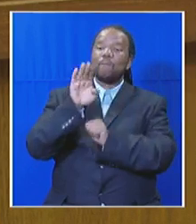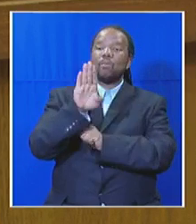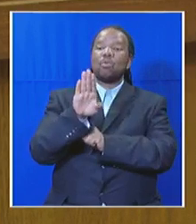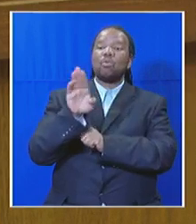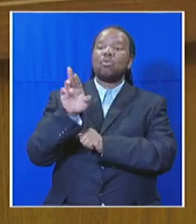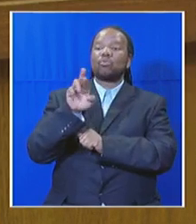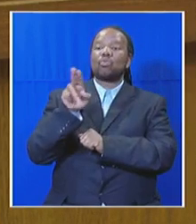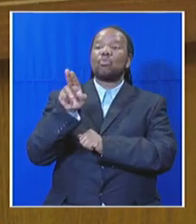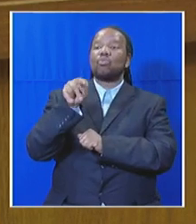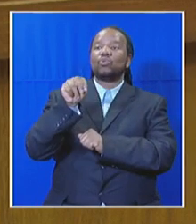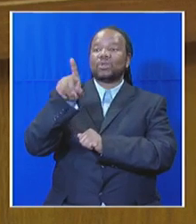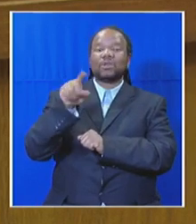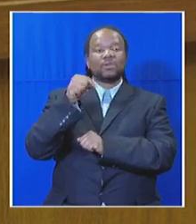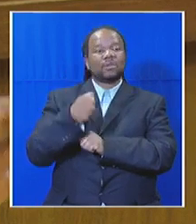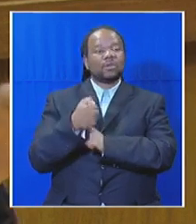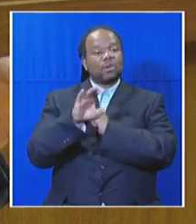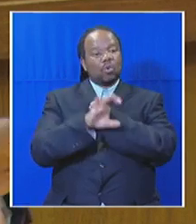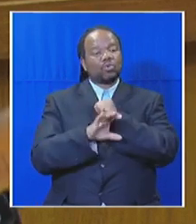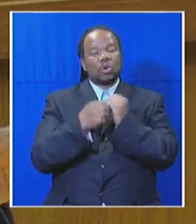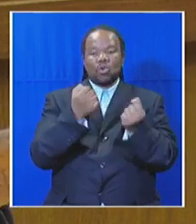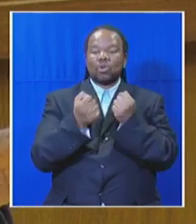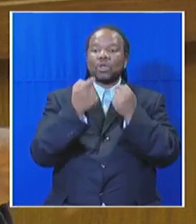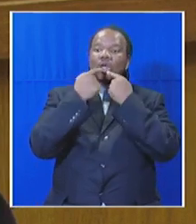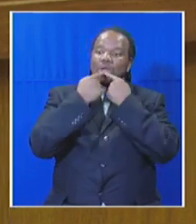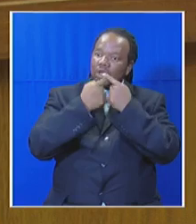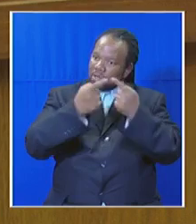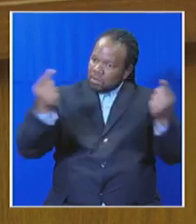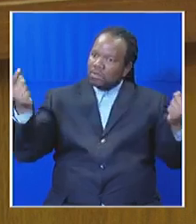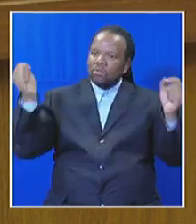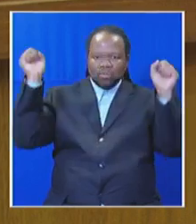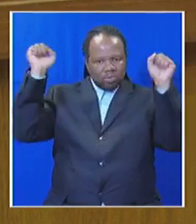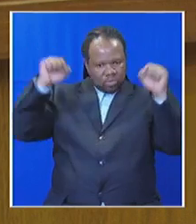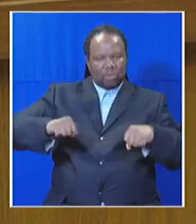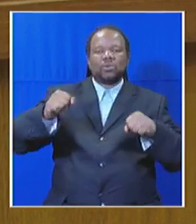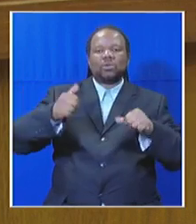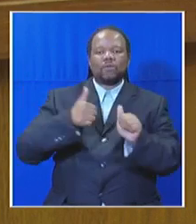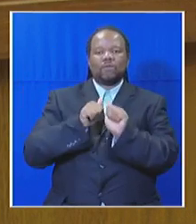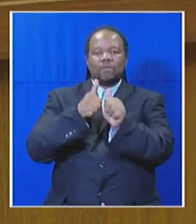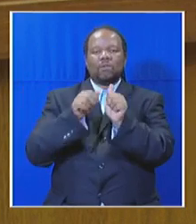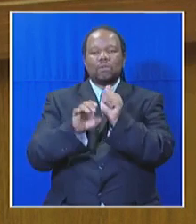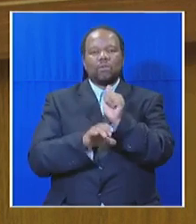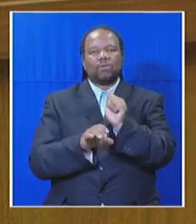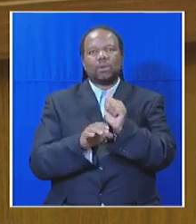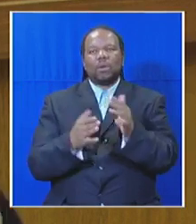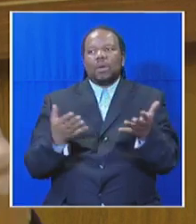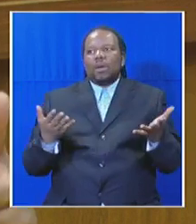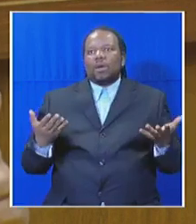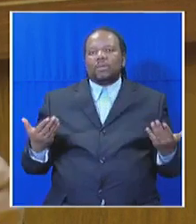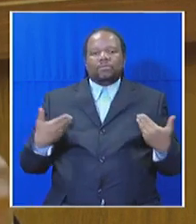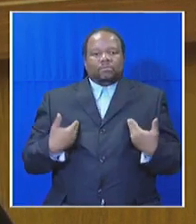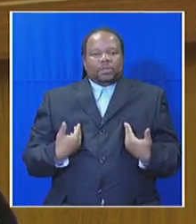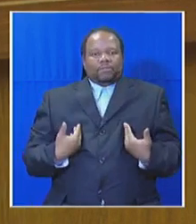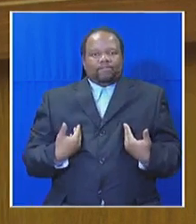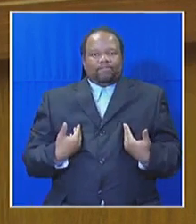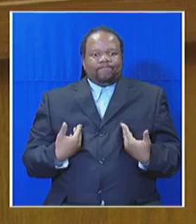a constitutional matter. So once you reach that stage, you can't force yourself. In other words, if your